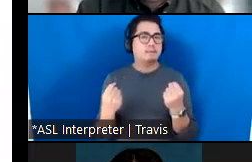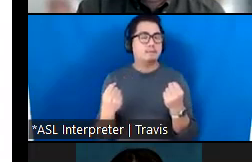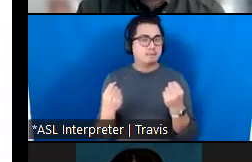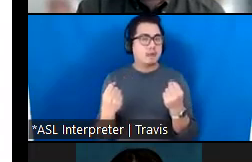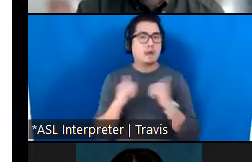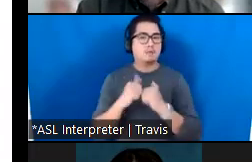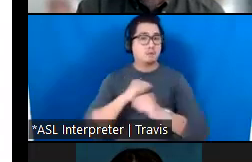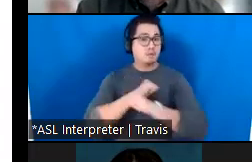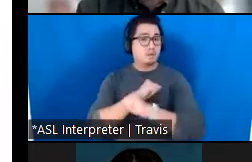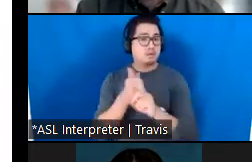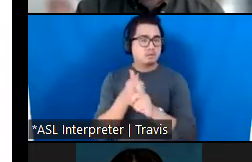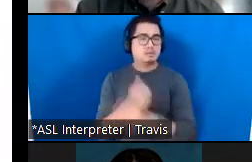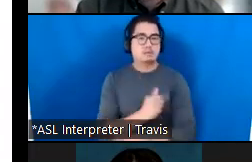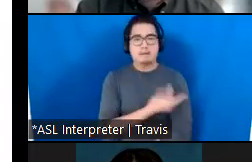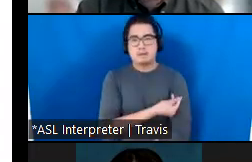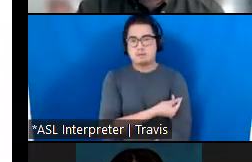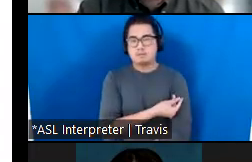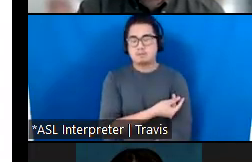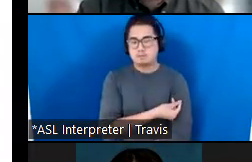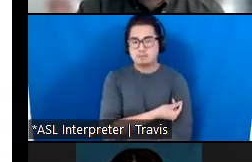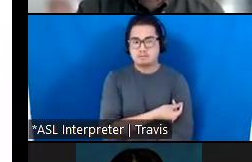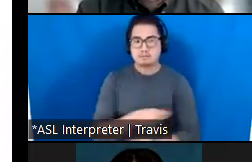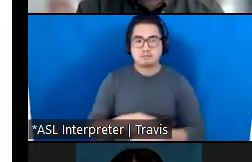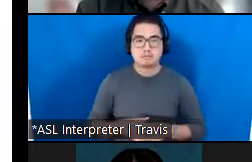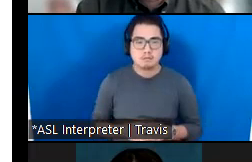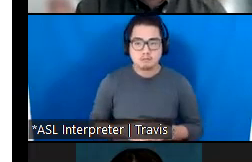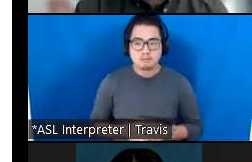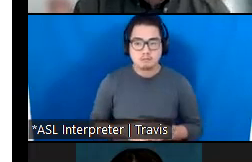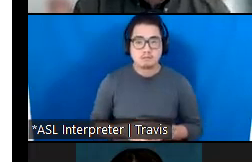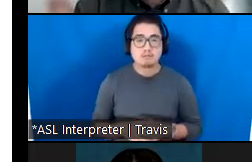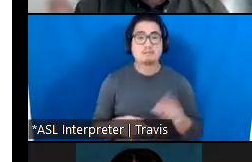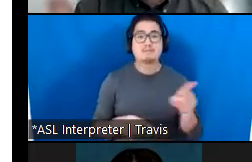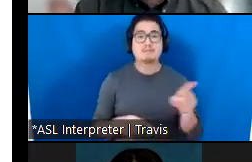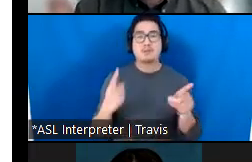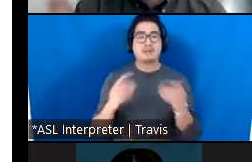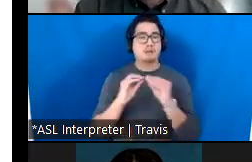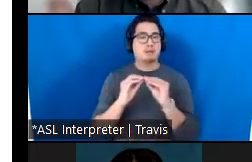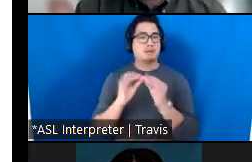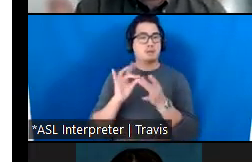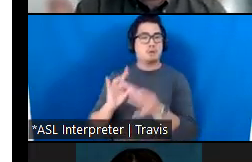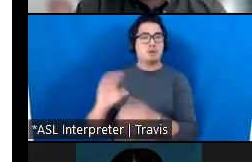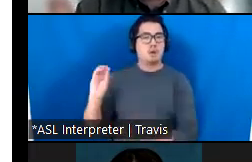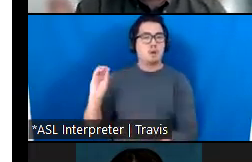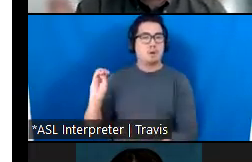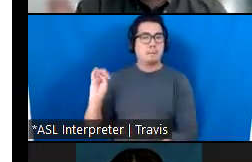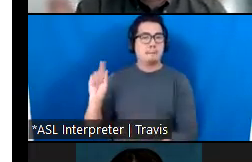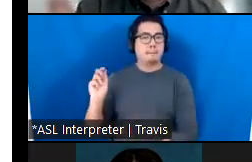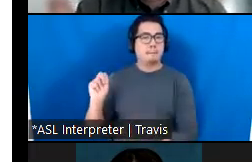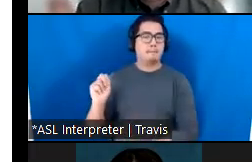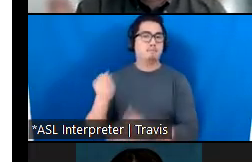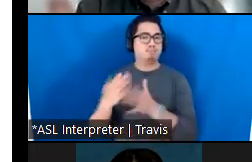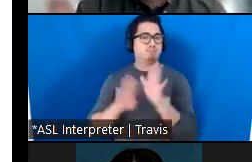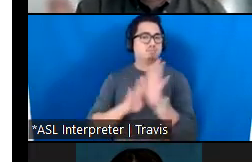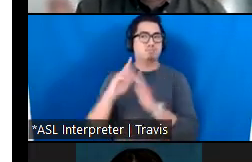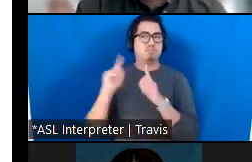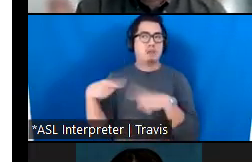see here, but this is a figure for the Omicron surge. So really since December of last year, you can